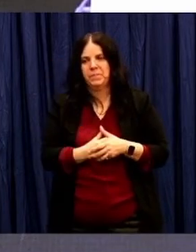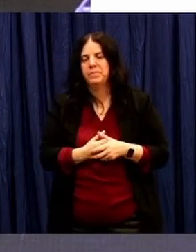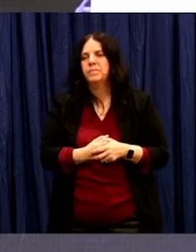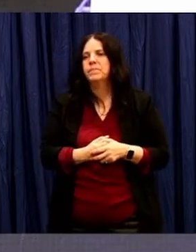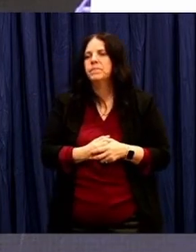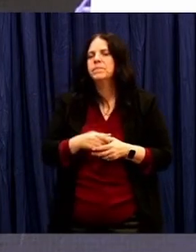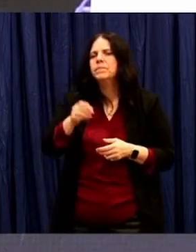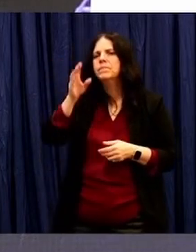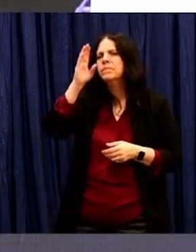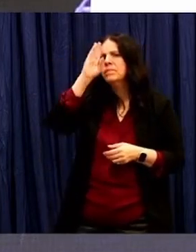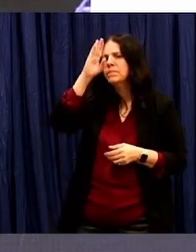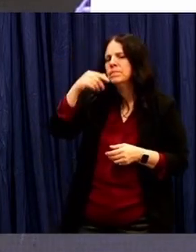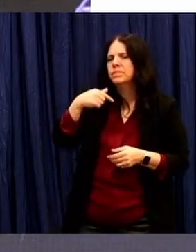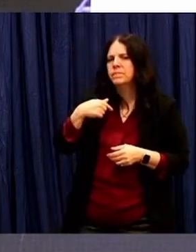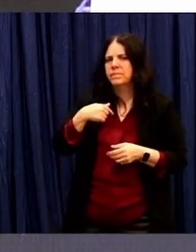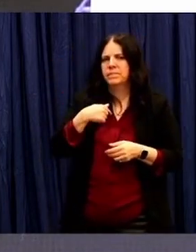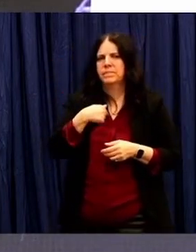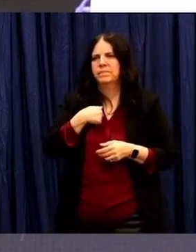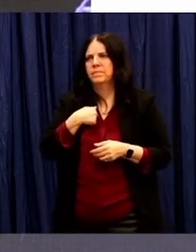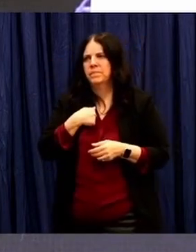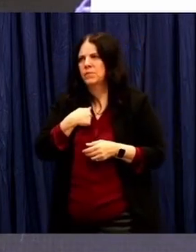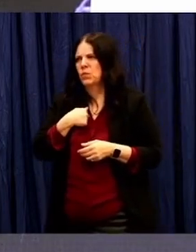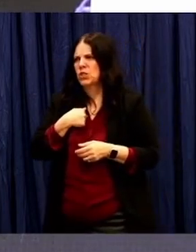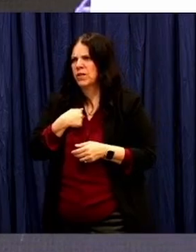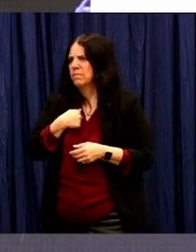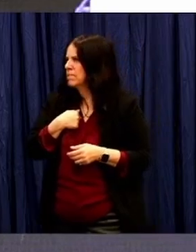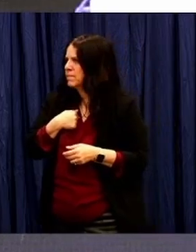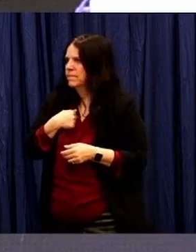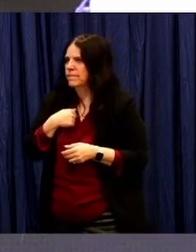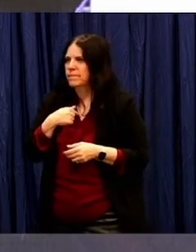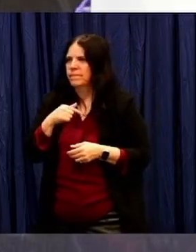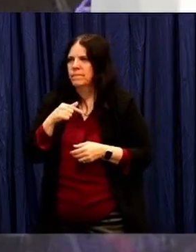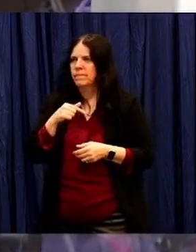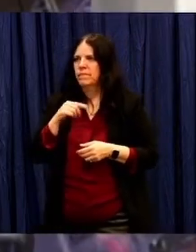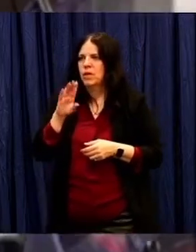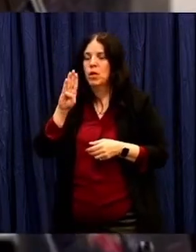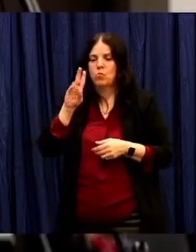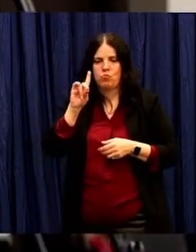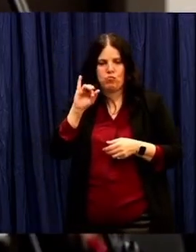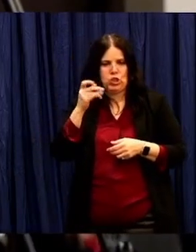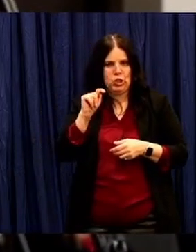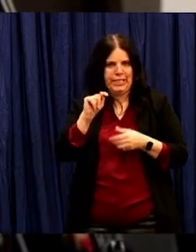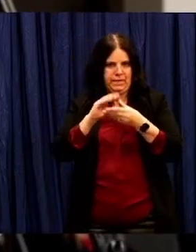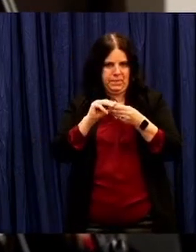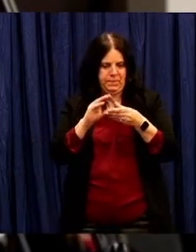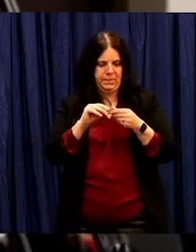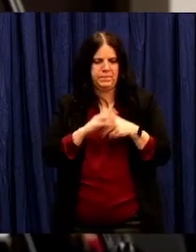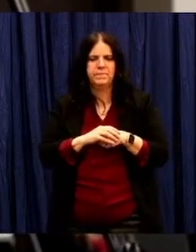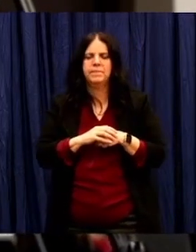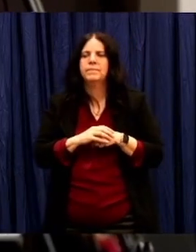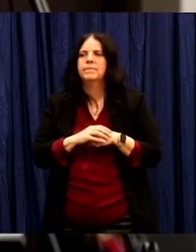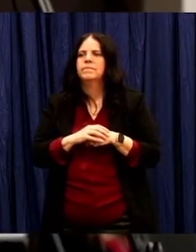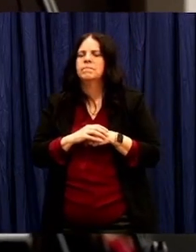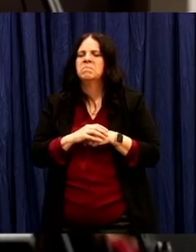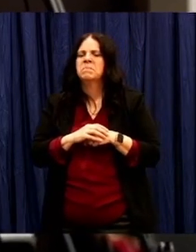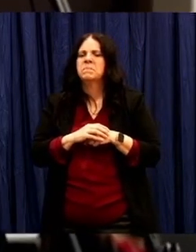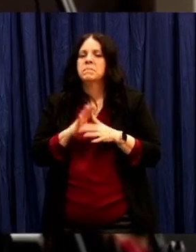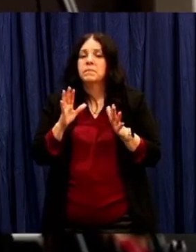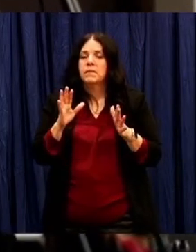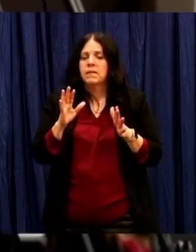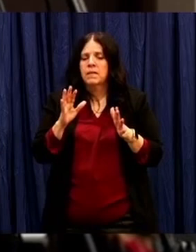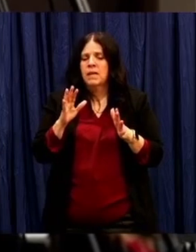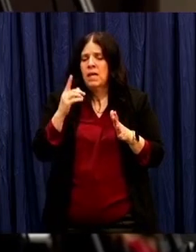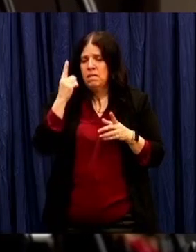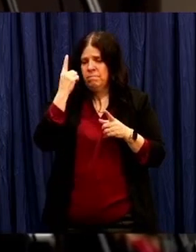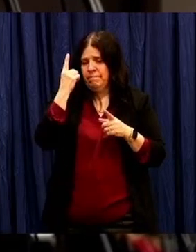Hi, this is Bridget Heyman speaking. I've been giving a lot of thought to the regulation or lack